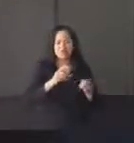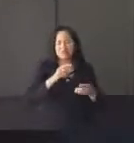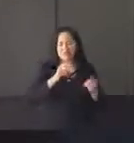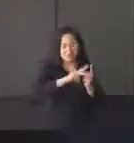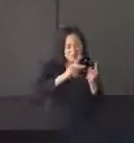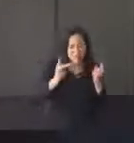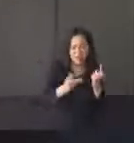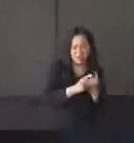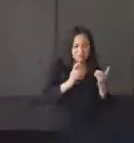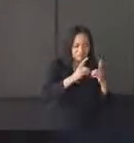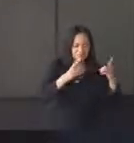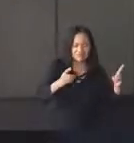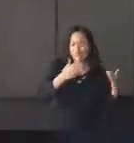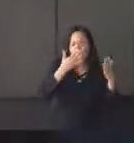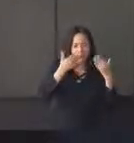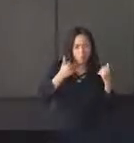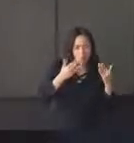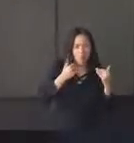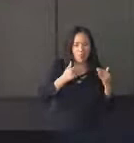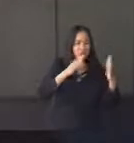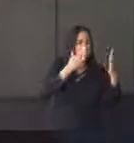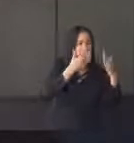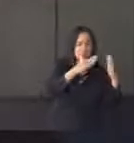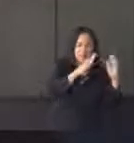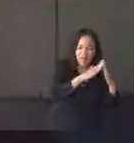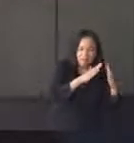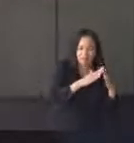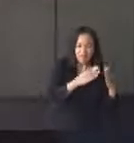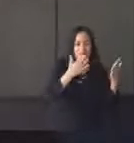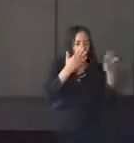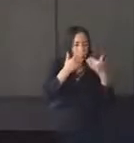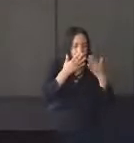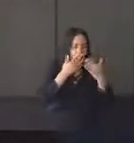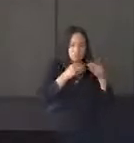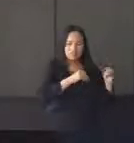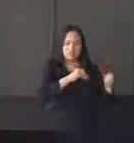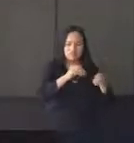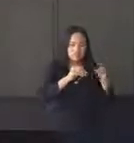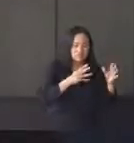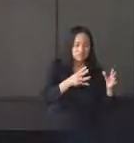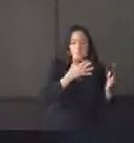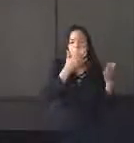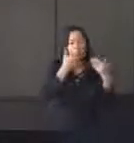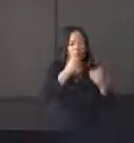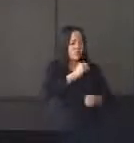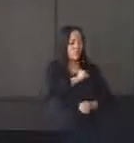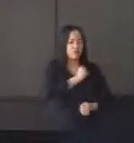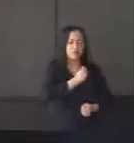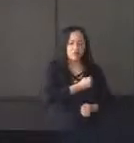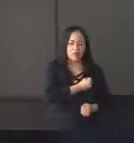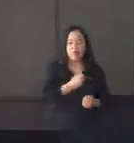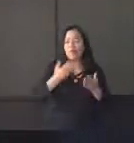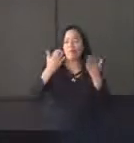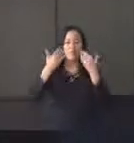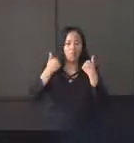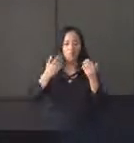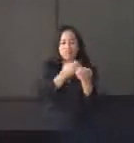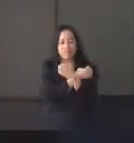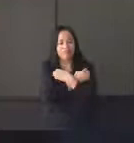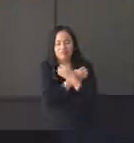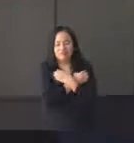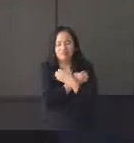a territory there's no social development, there's access to housing, access to mobility, to health, to